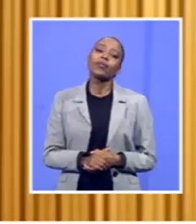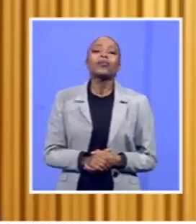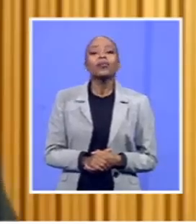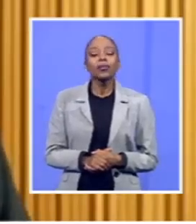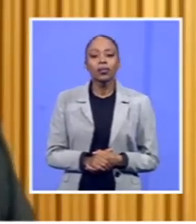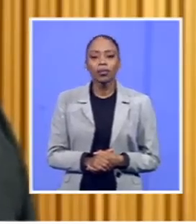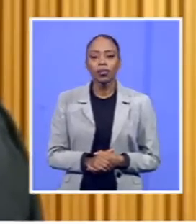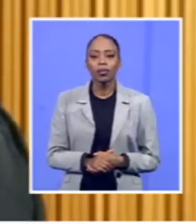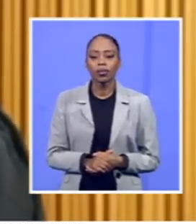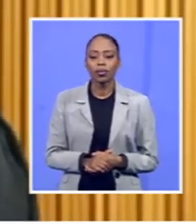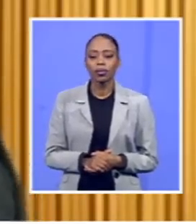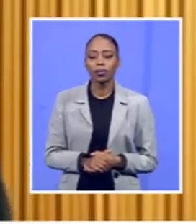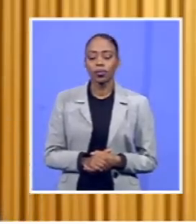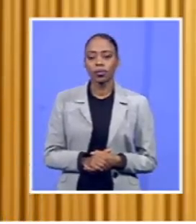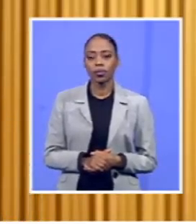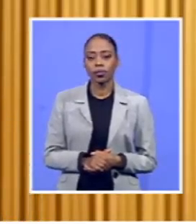Yes.